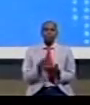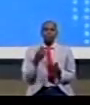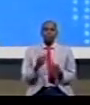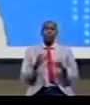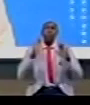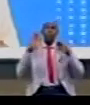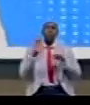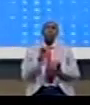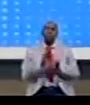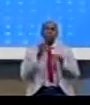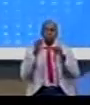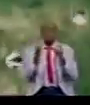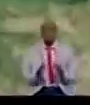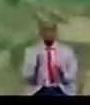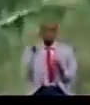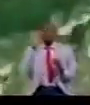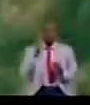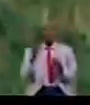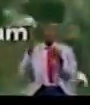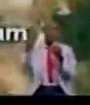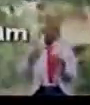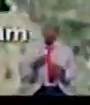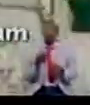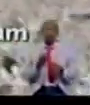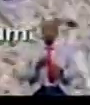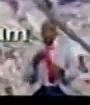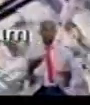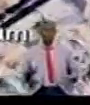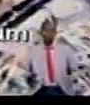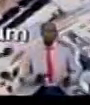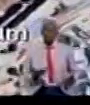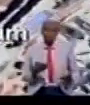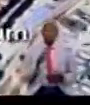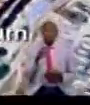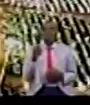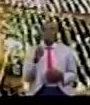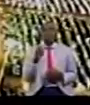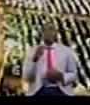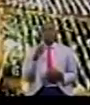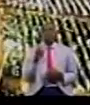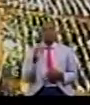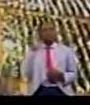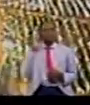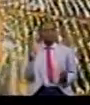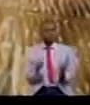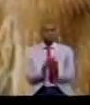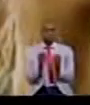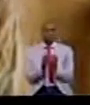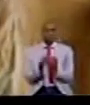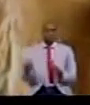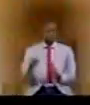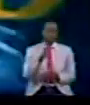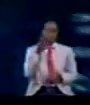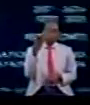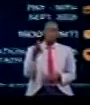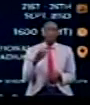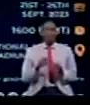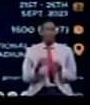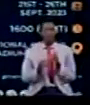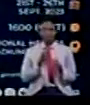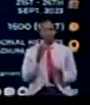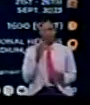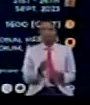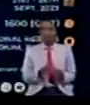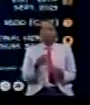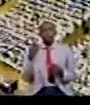that you have done in our lives, oh God. Look at the journey so far, my Father, from the day one. Almighty God,